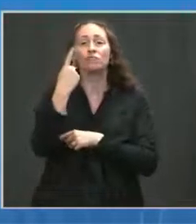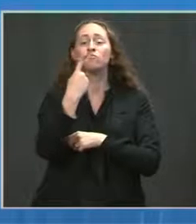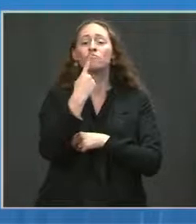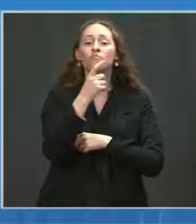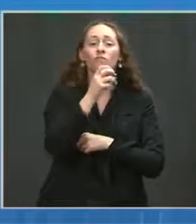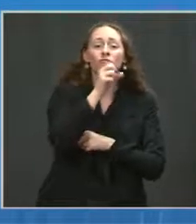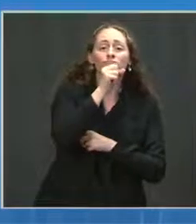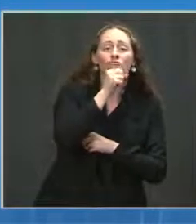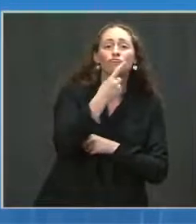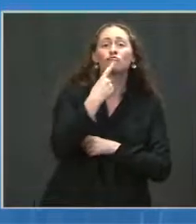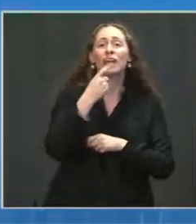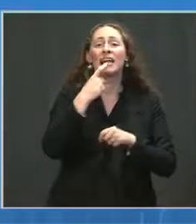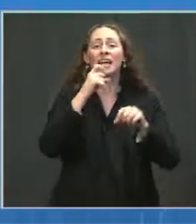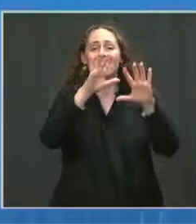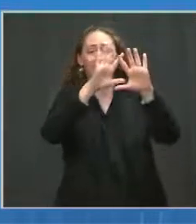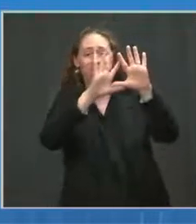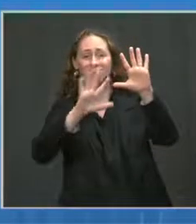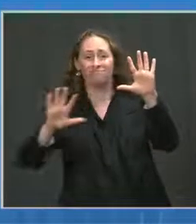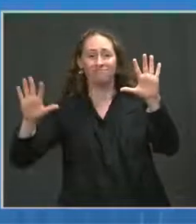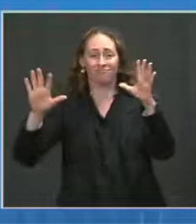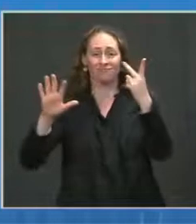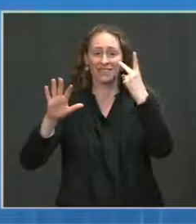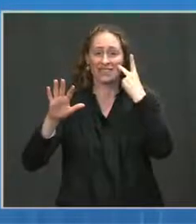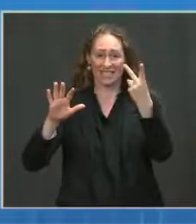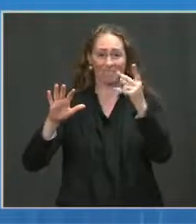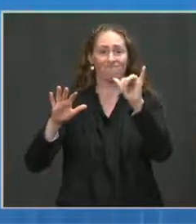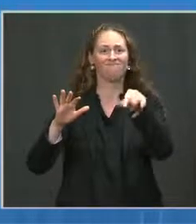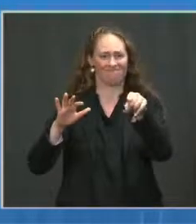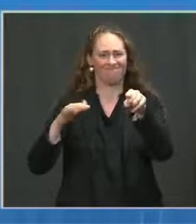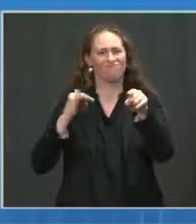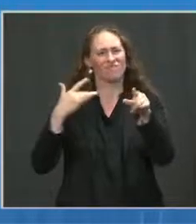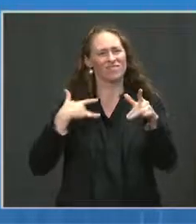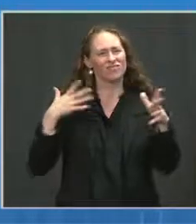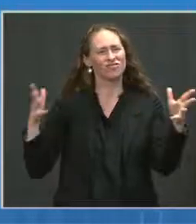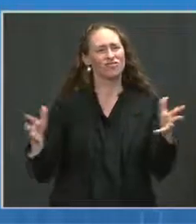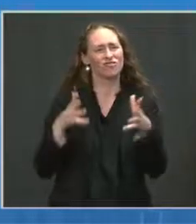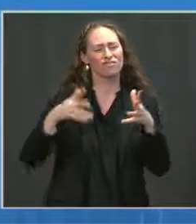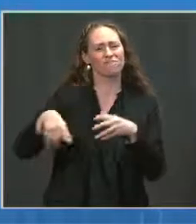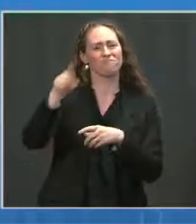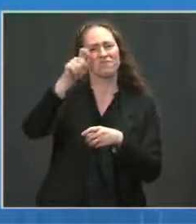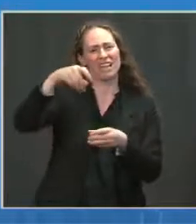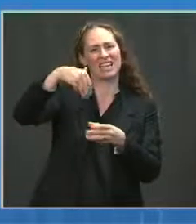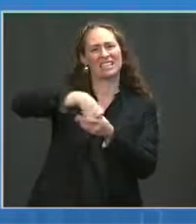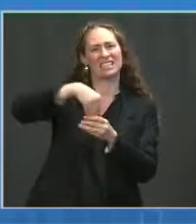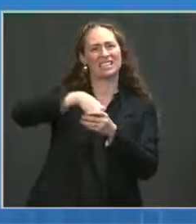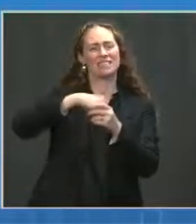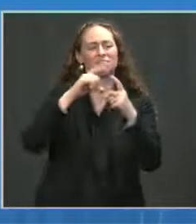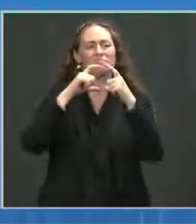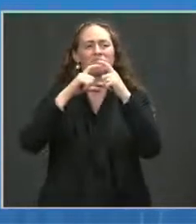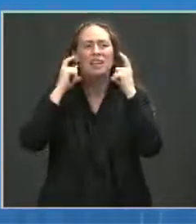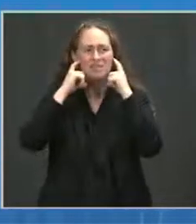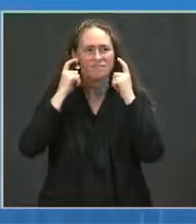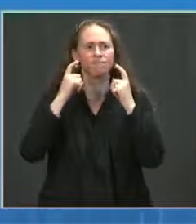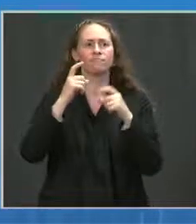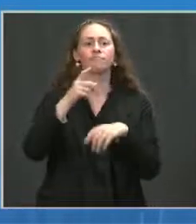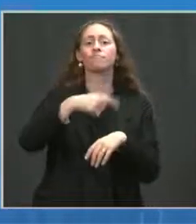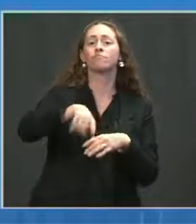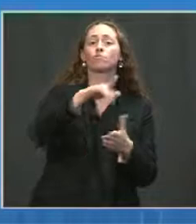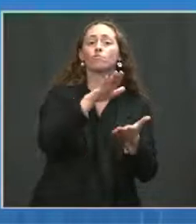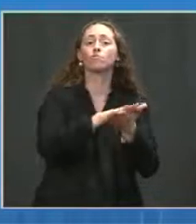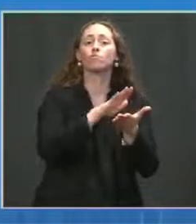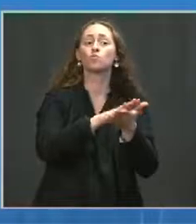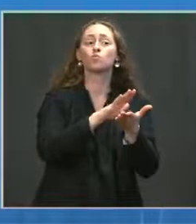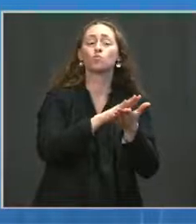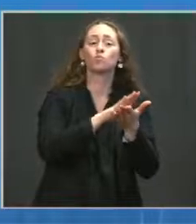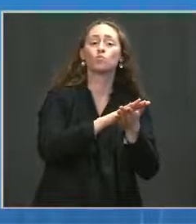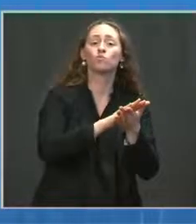also the reason we continue to recommend universal indoor masking in K-12 schools throughout the country so our